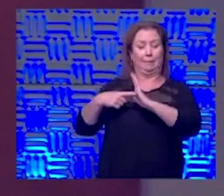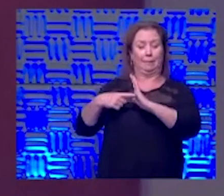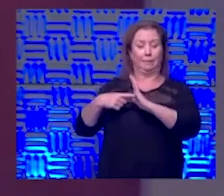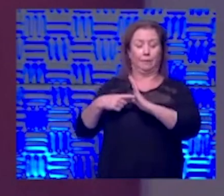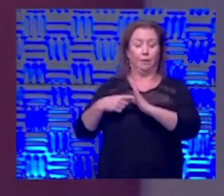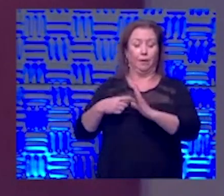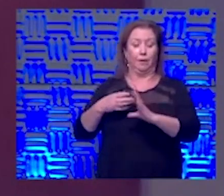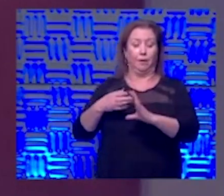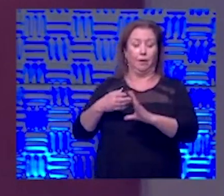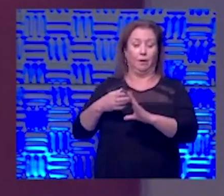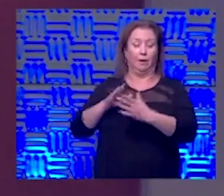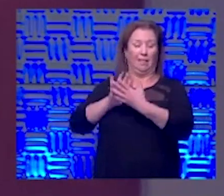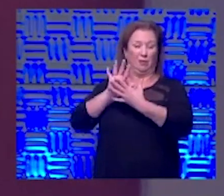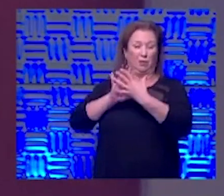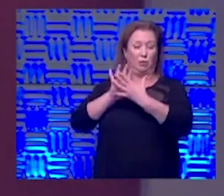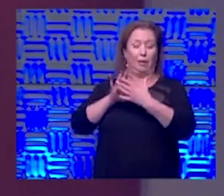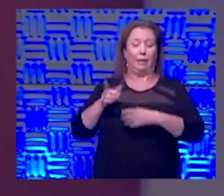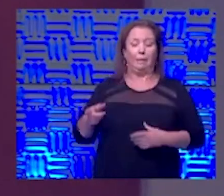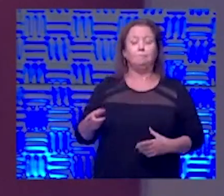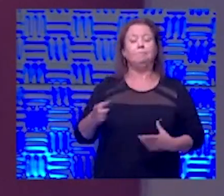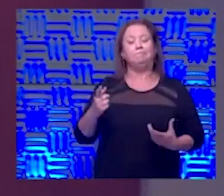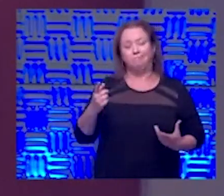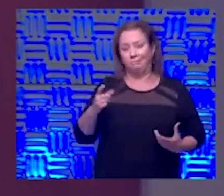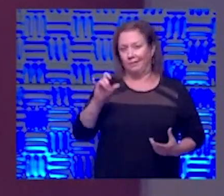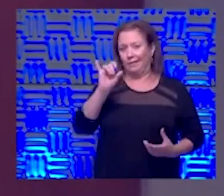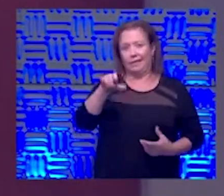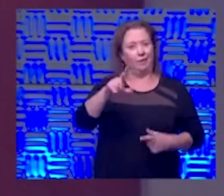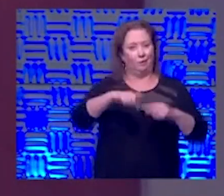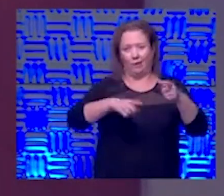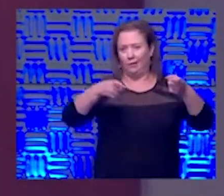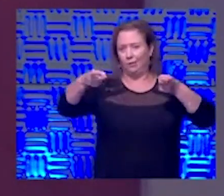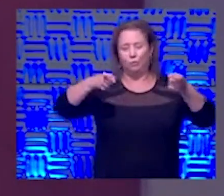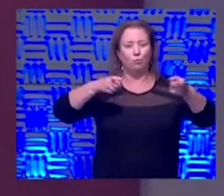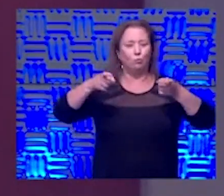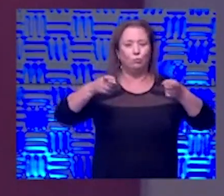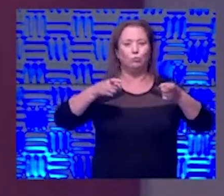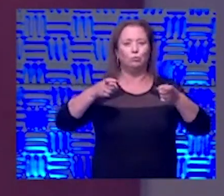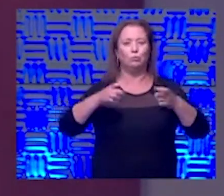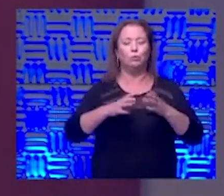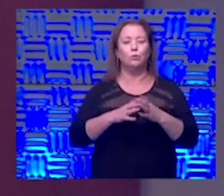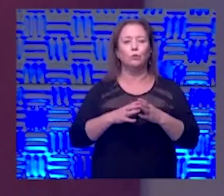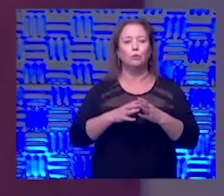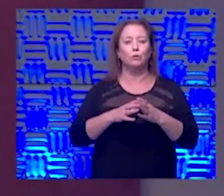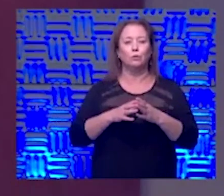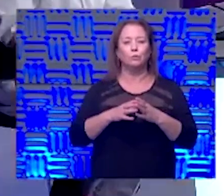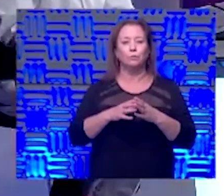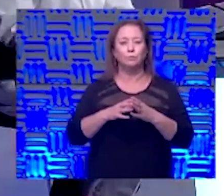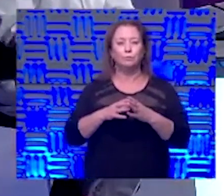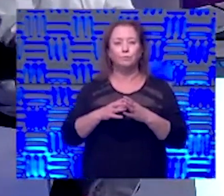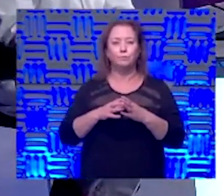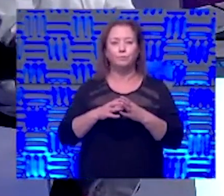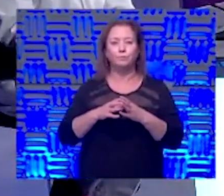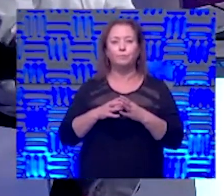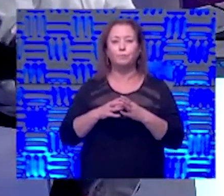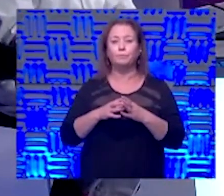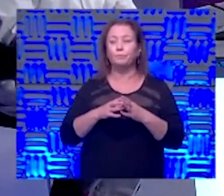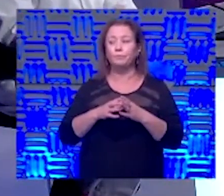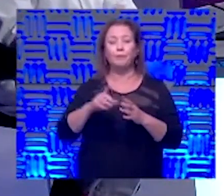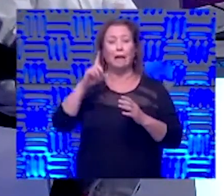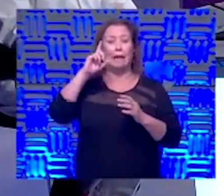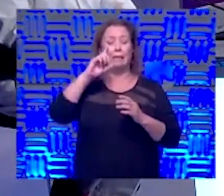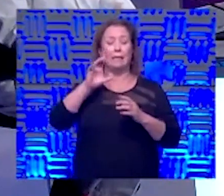though they're screening, that's something you don't have control over. So that still is a worry. You know, I think it's all about your bubble. You